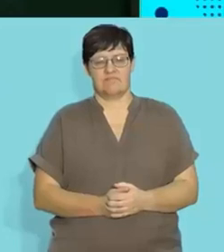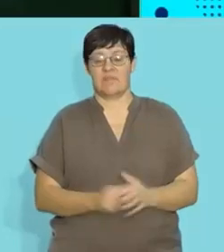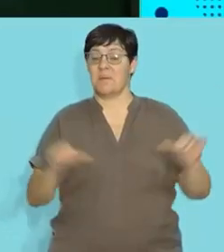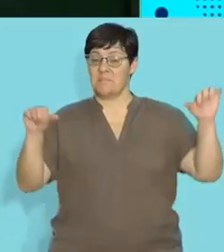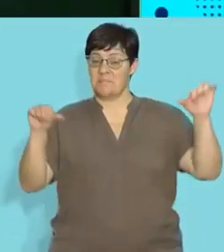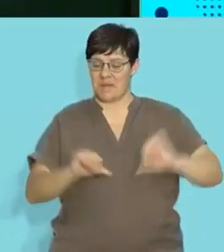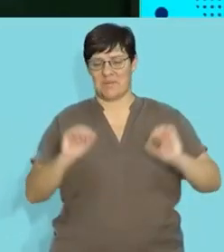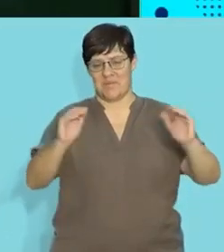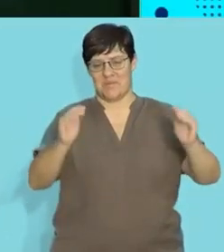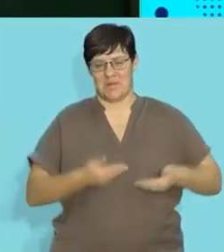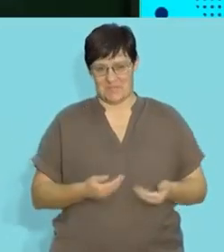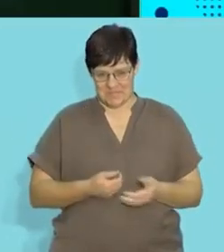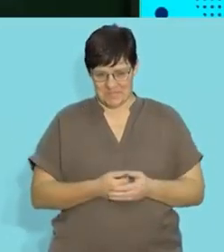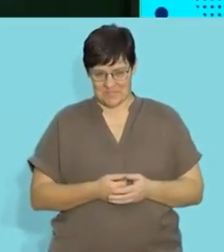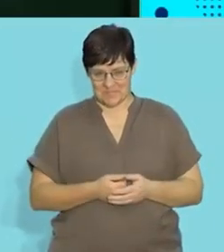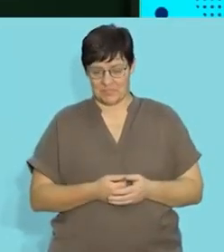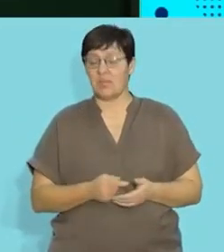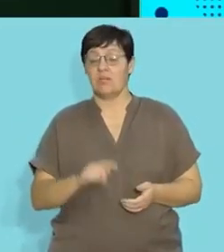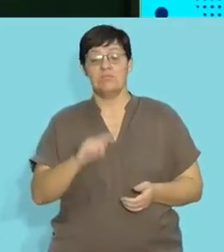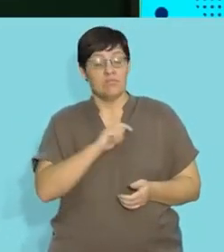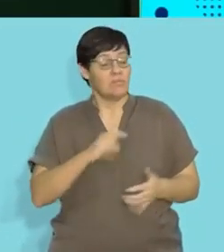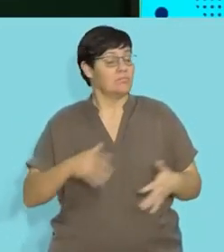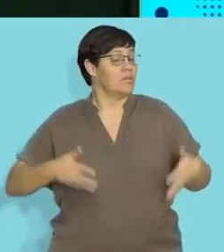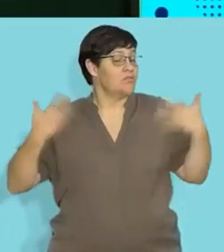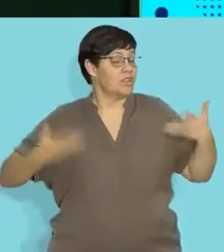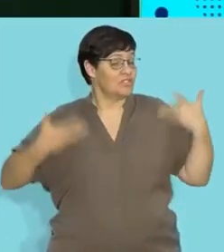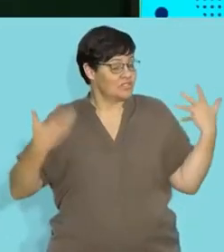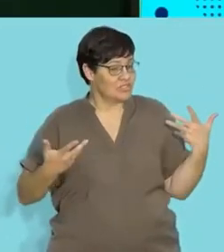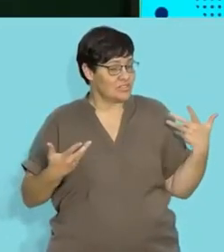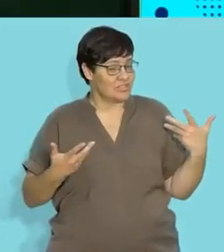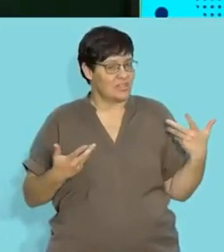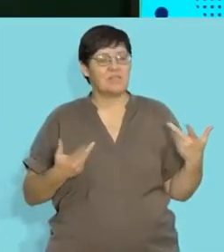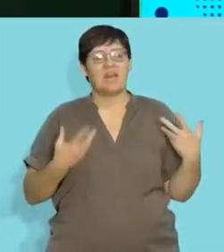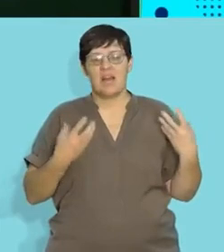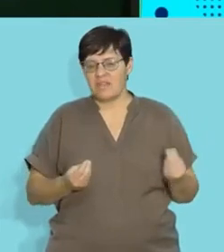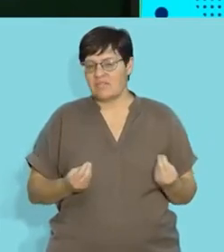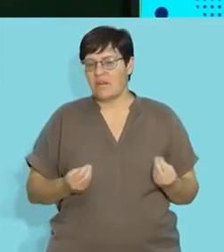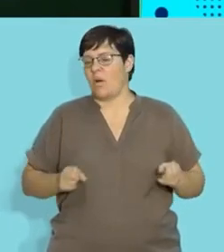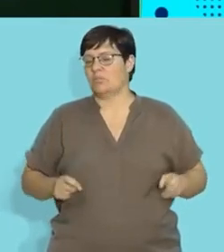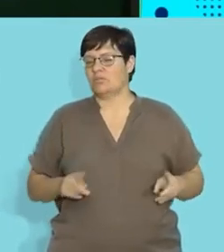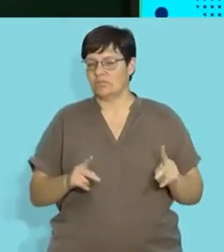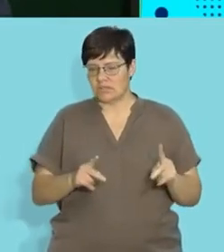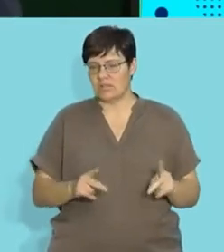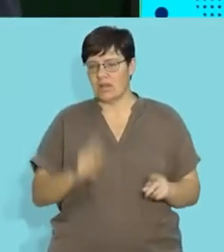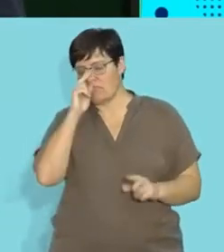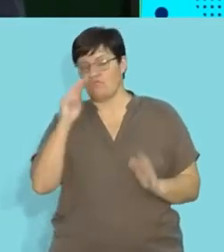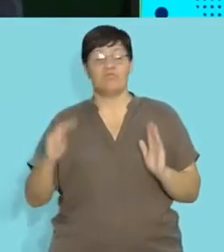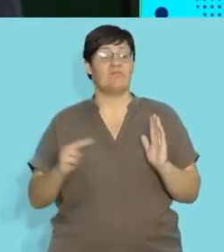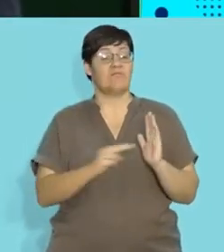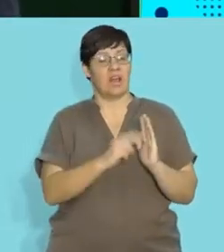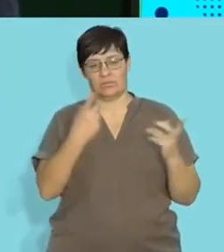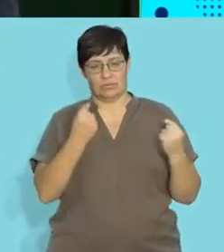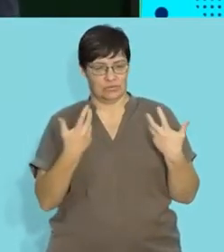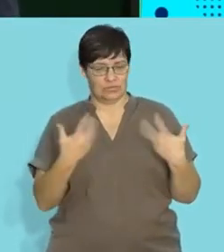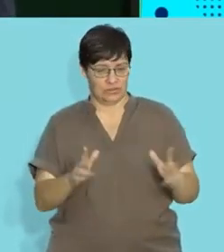Welcome back, guys, from the ad break. Trust that you're feeling refreshed and that you've kind of had some opportunity to reflect on what we've just